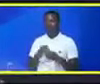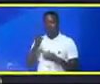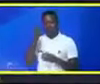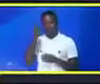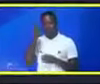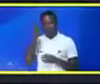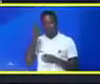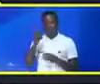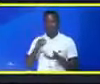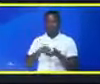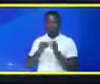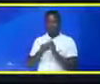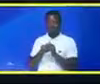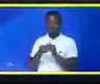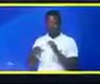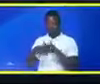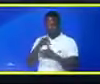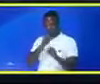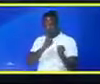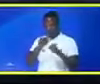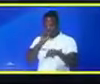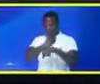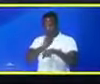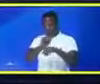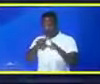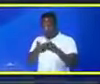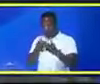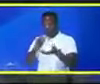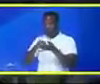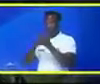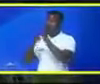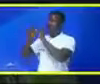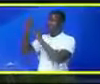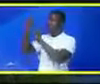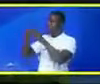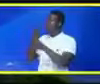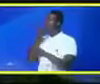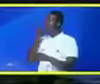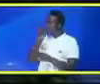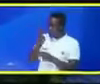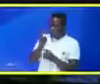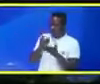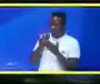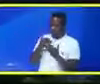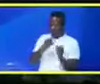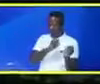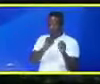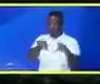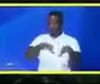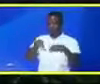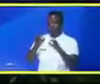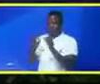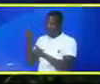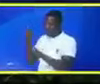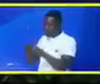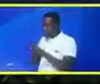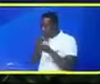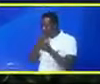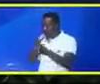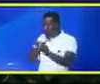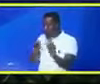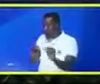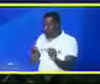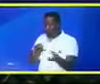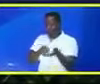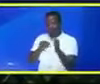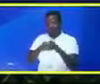now? The manifestation of the power of God is at the mercy of the word of God. If the word of God does not go forth, the power of God has